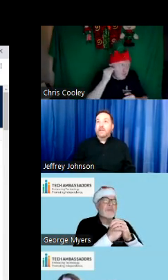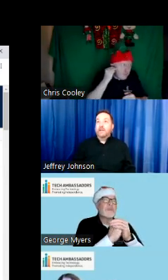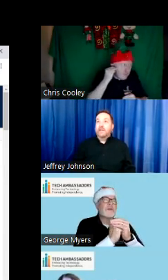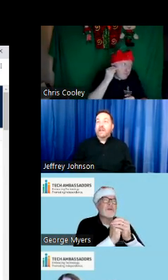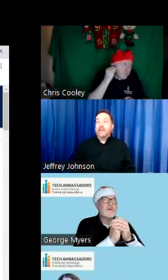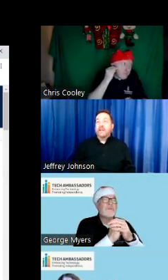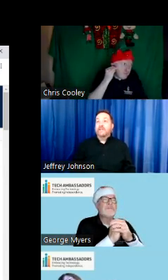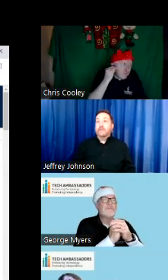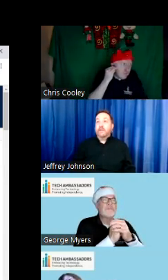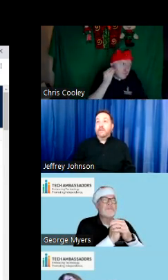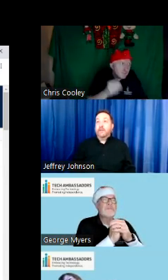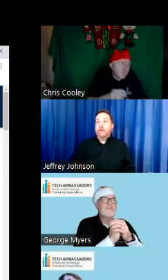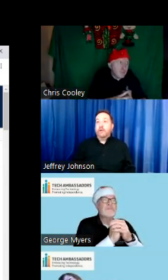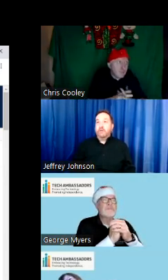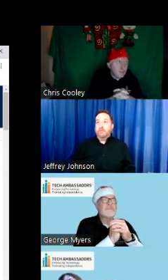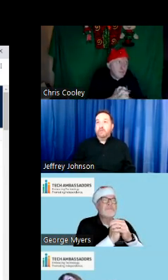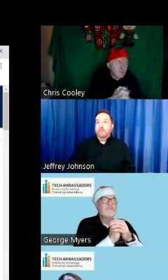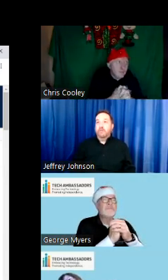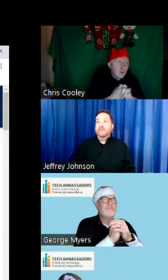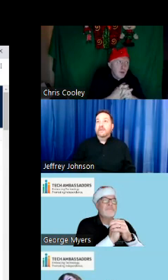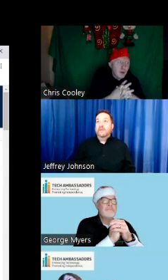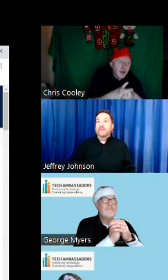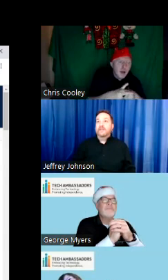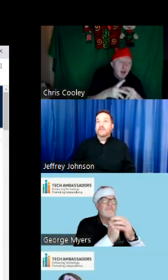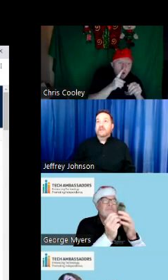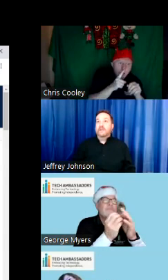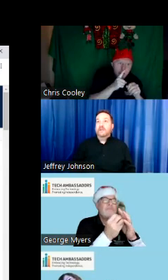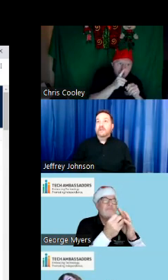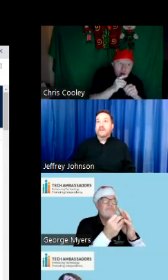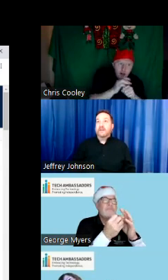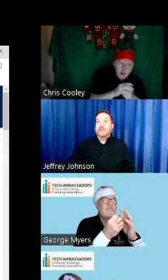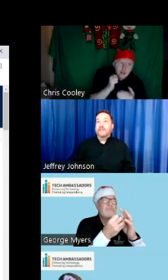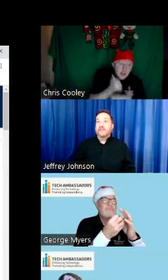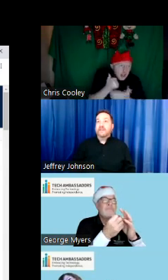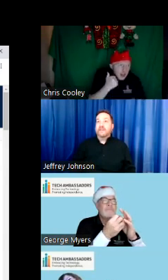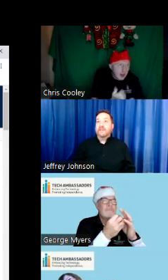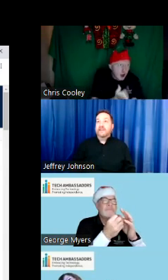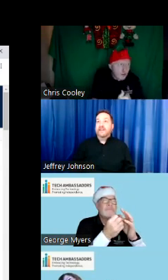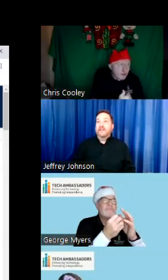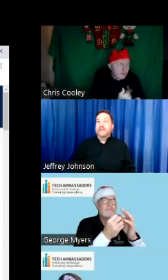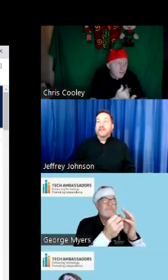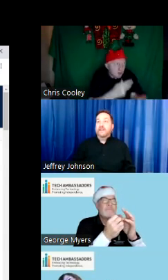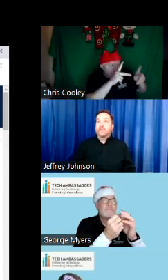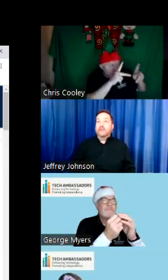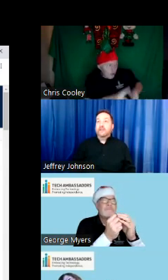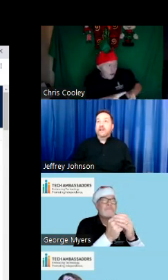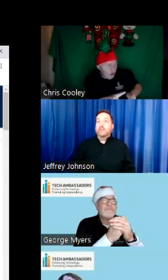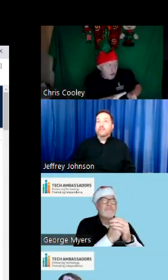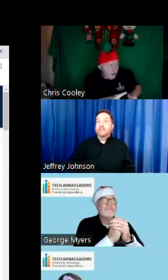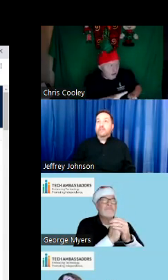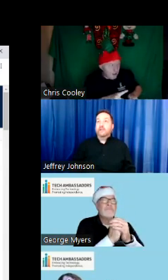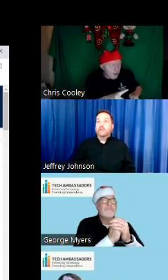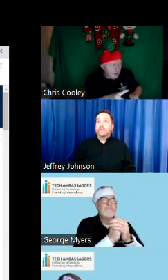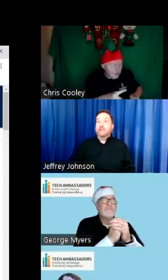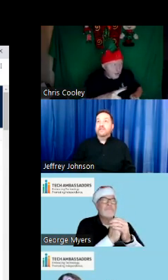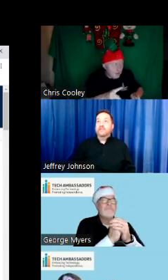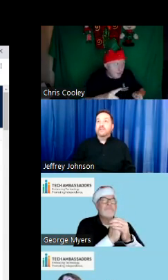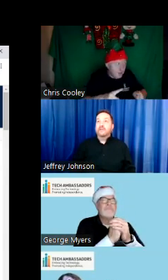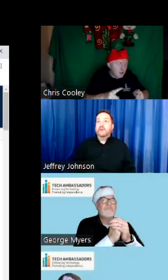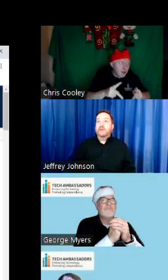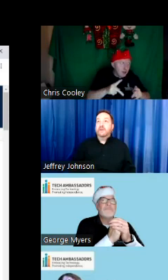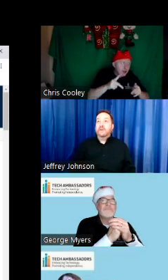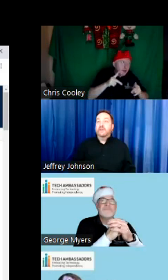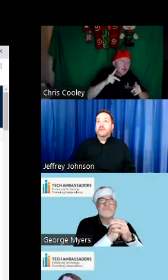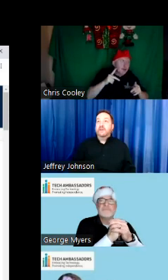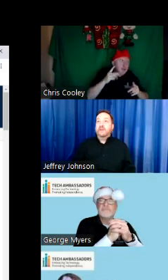And they wanted that for their home, the GPS tracker. It really helps the person